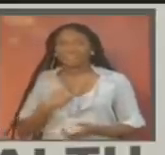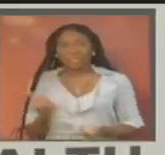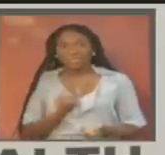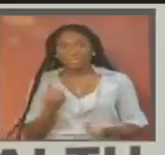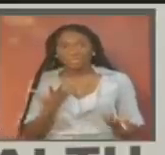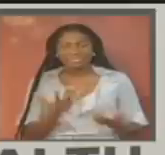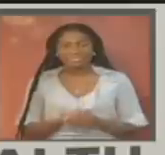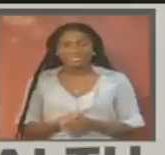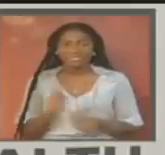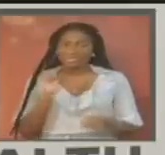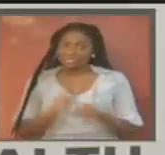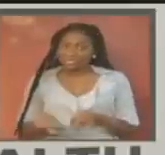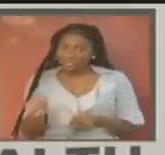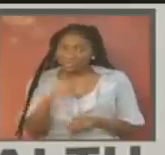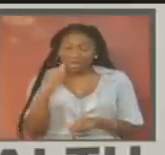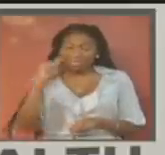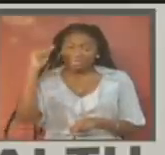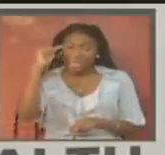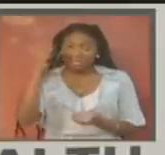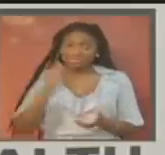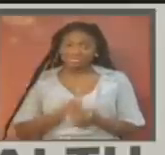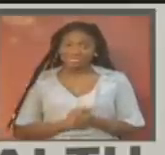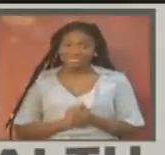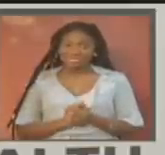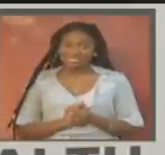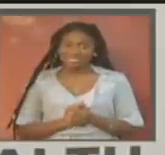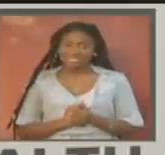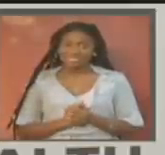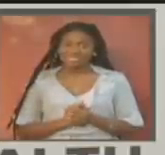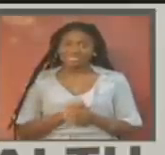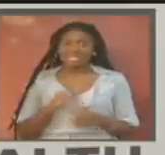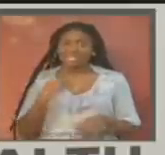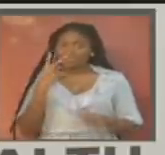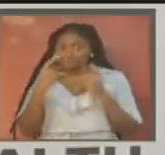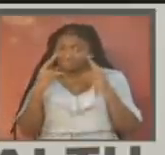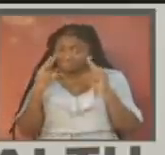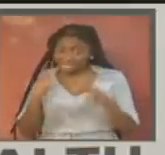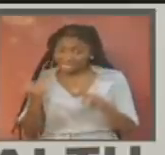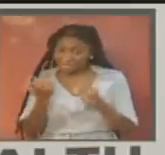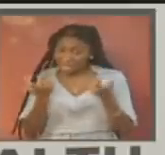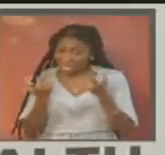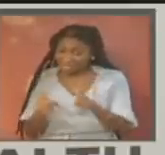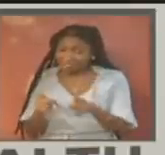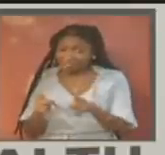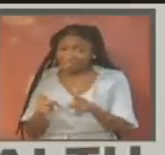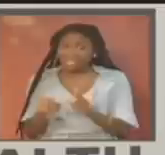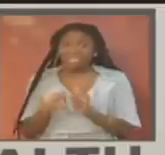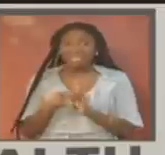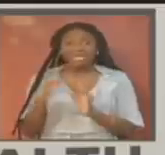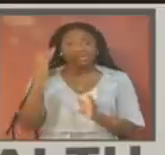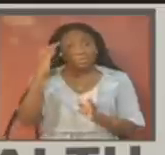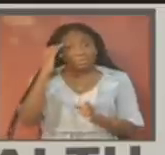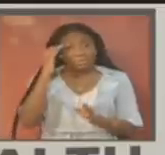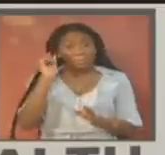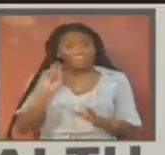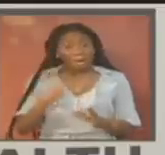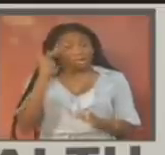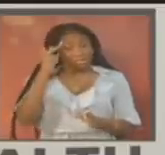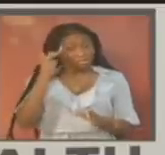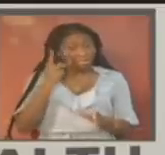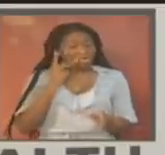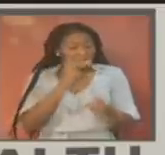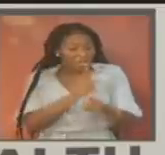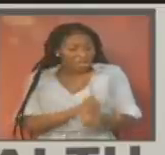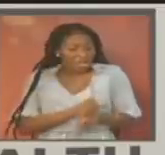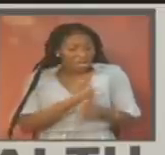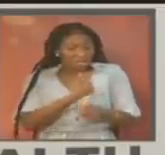as adults, again, if you're in the plane and something is happening, you put your oxygen on first and then you take care of your child. We have to make sure we